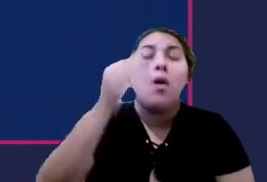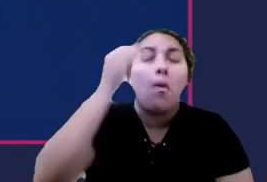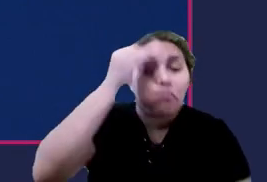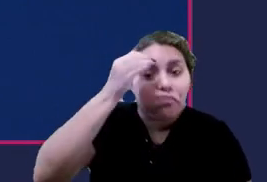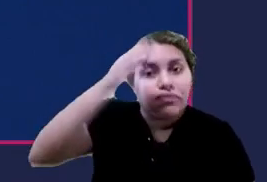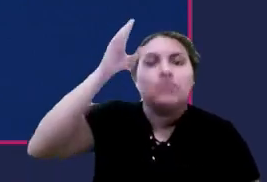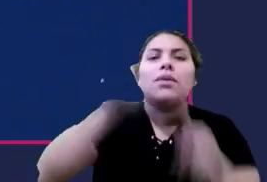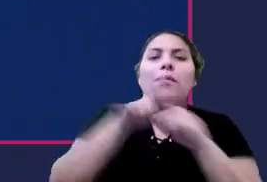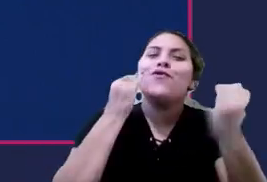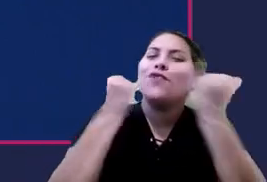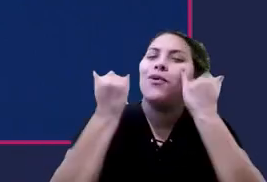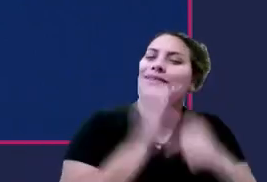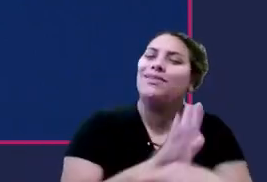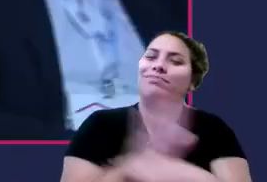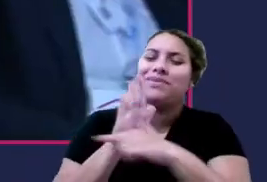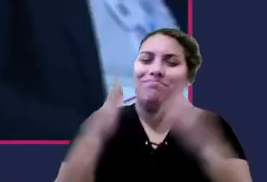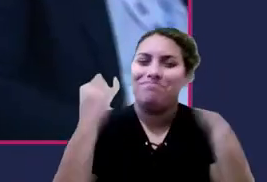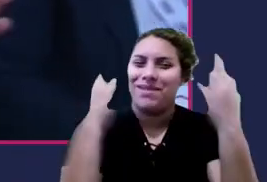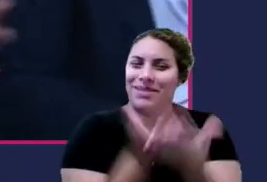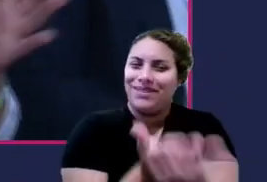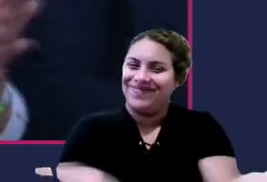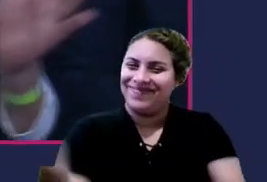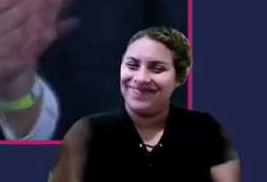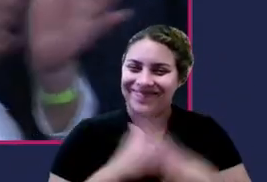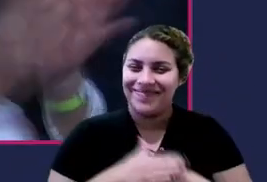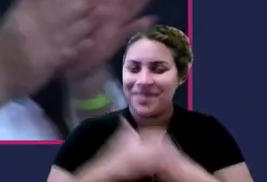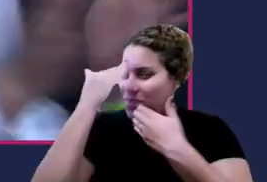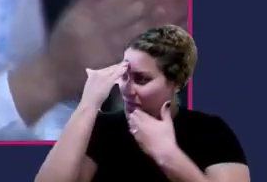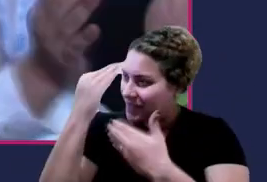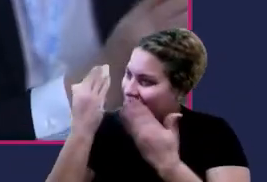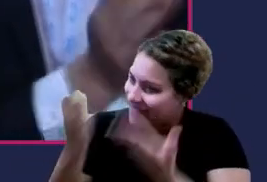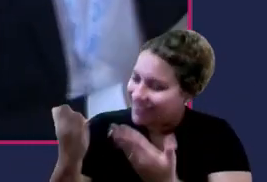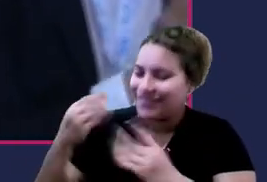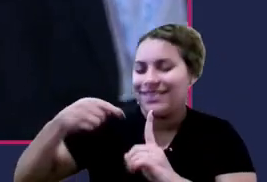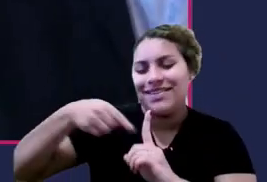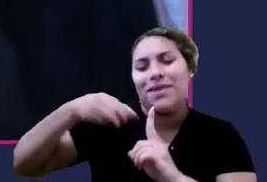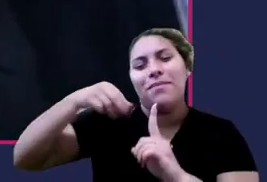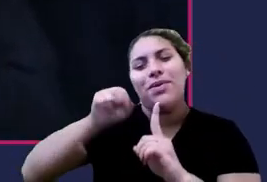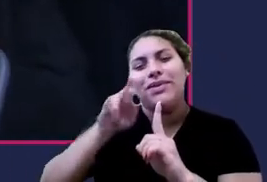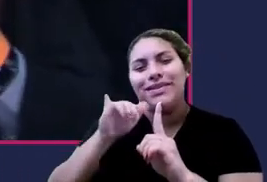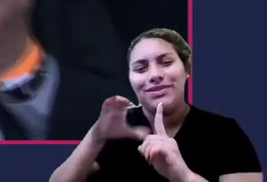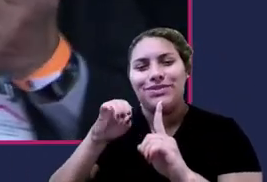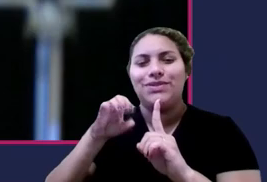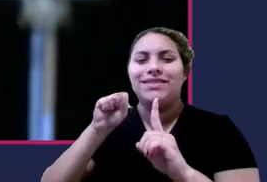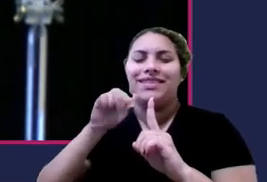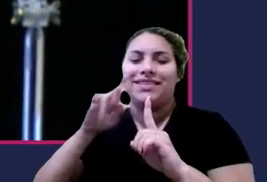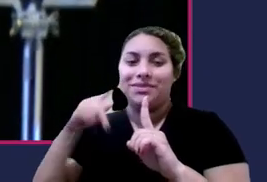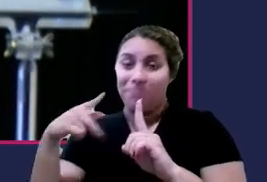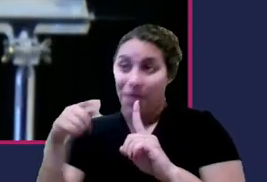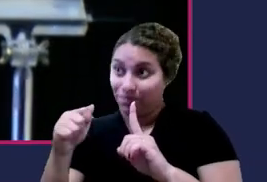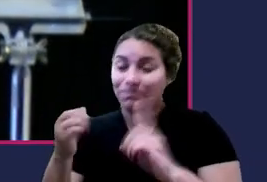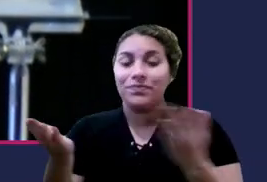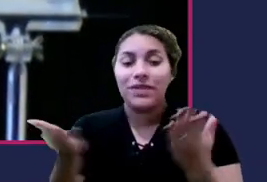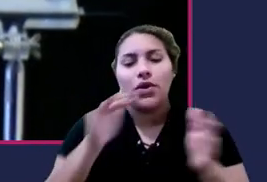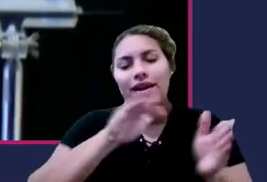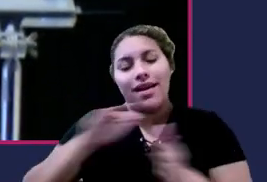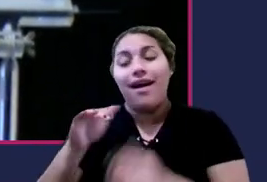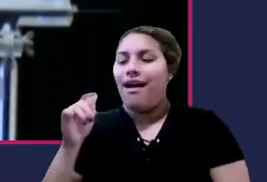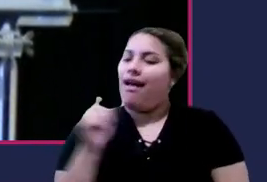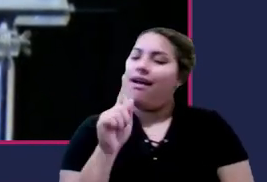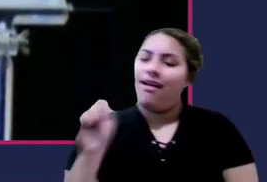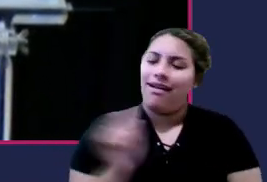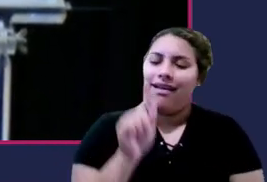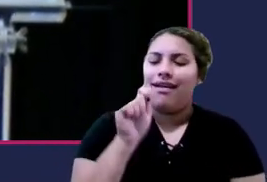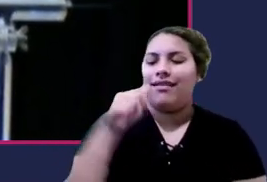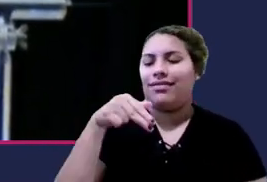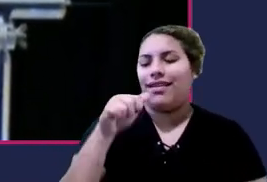idea is to provide more information and congratulate to all for the event. Thank you, Mr. Mauricio Serpa. Ana